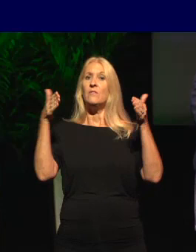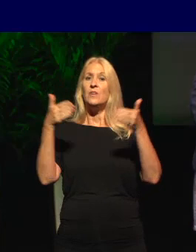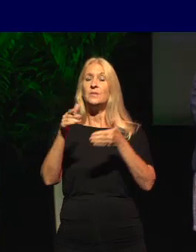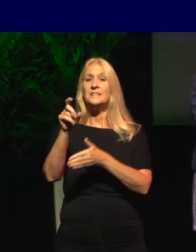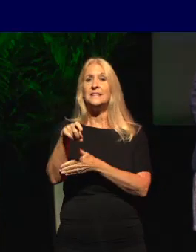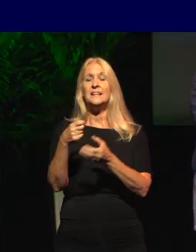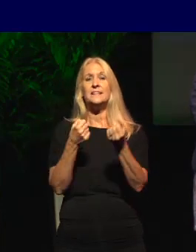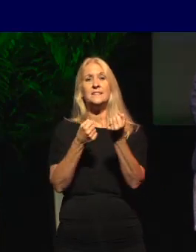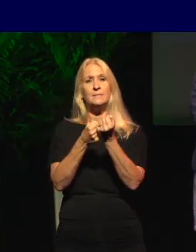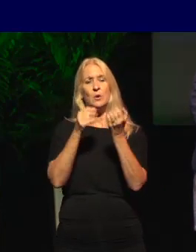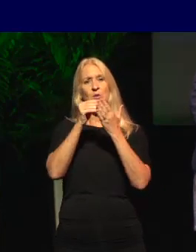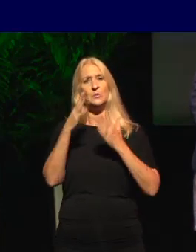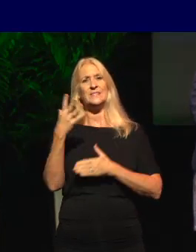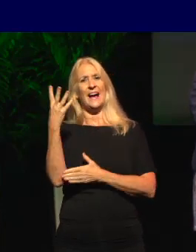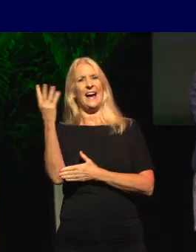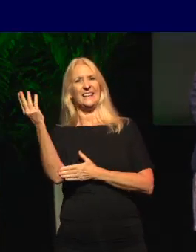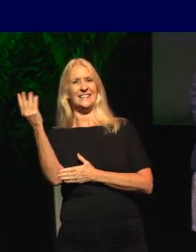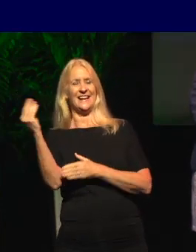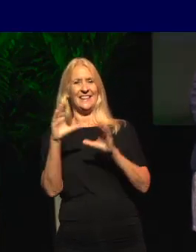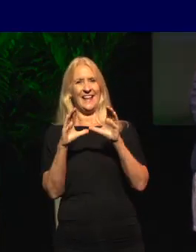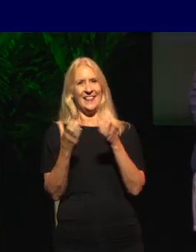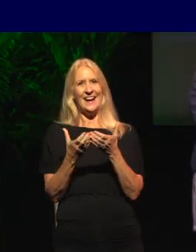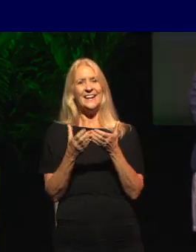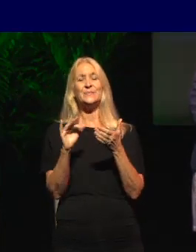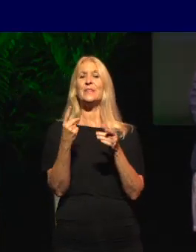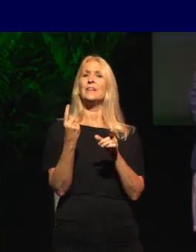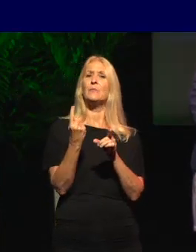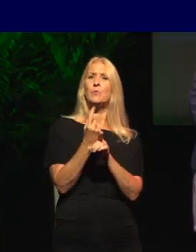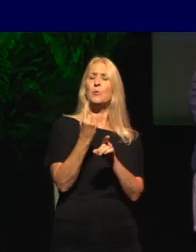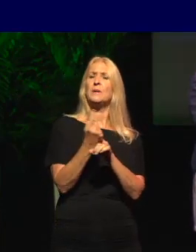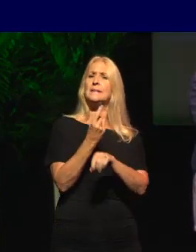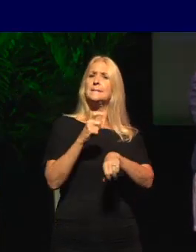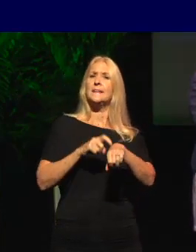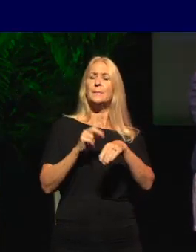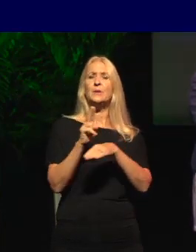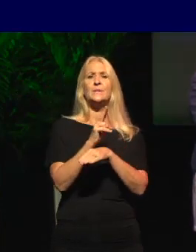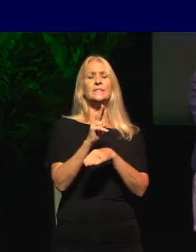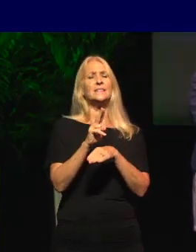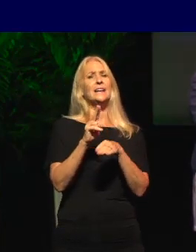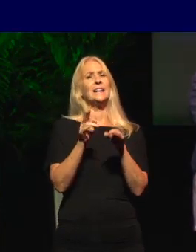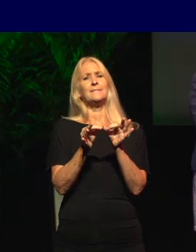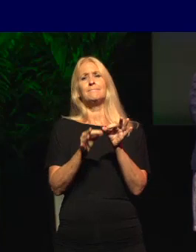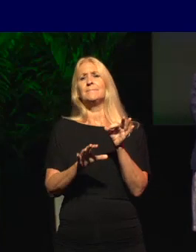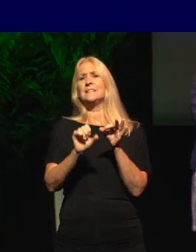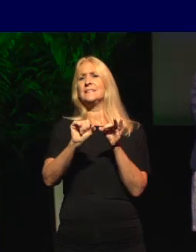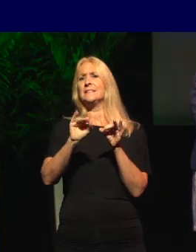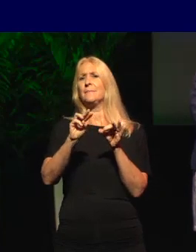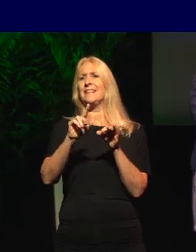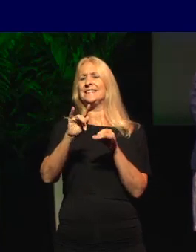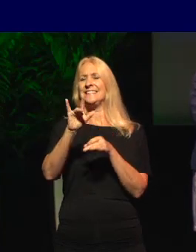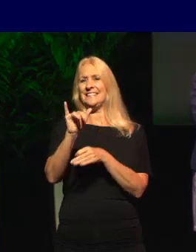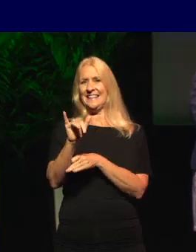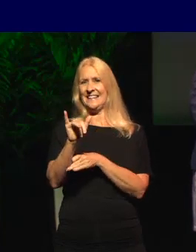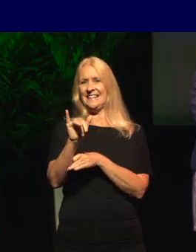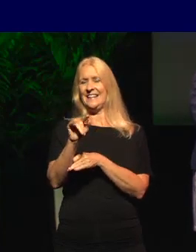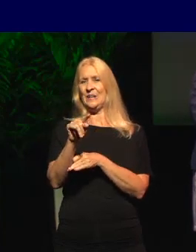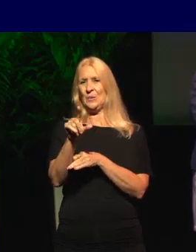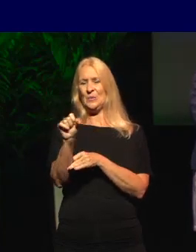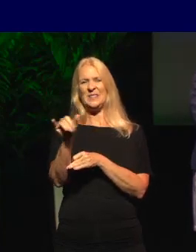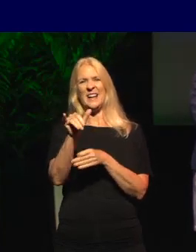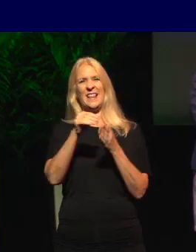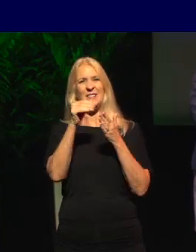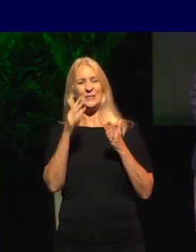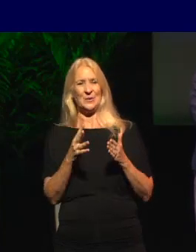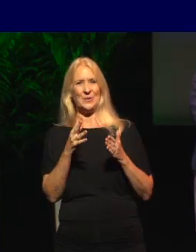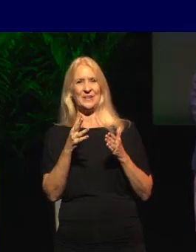students outside the classroom with the appropriate and timely use of Simplicity tools and other student referral resources, as well as